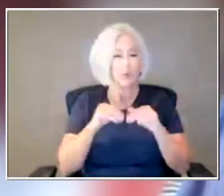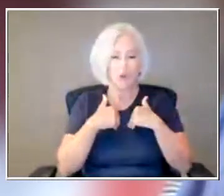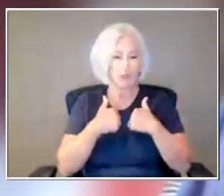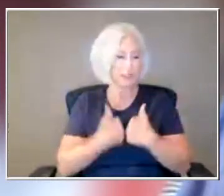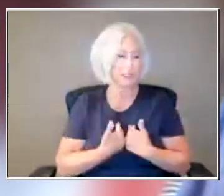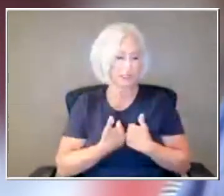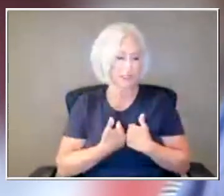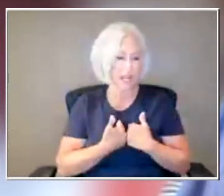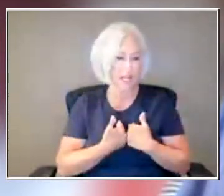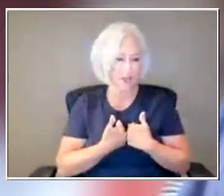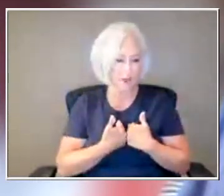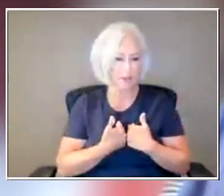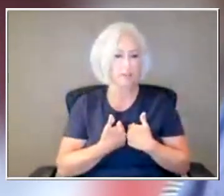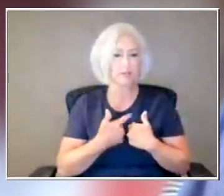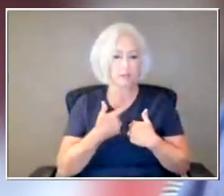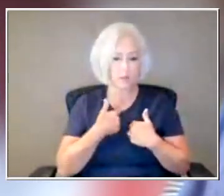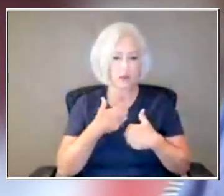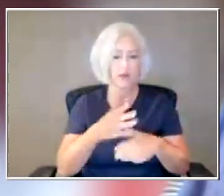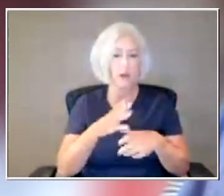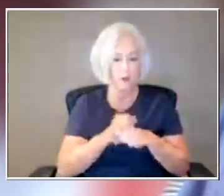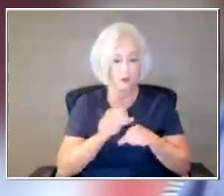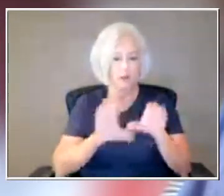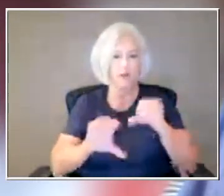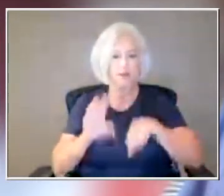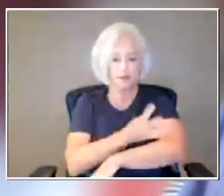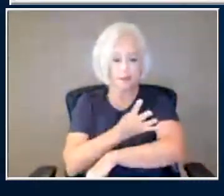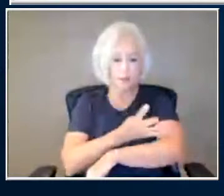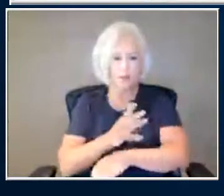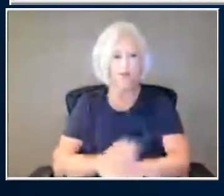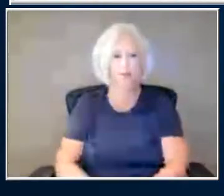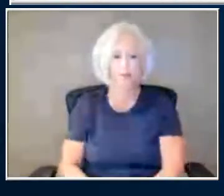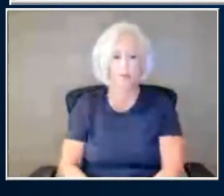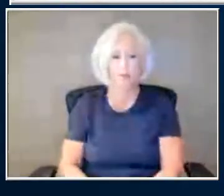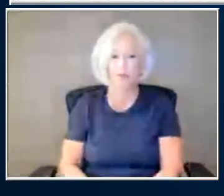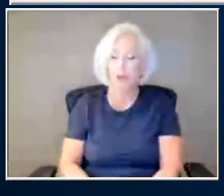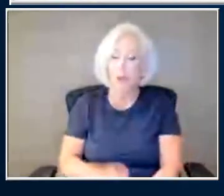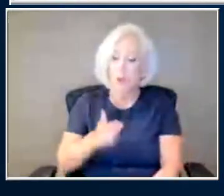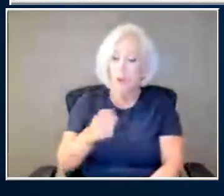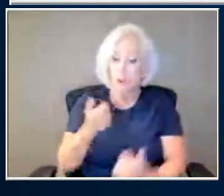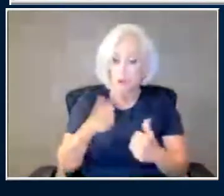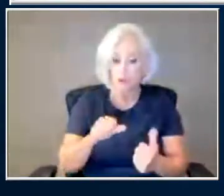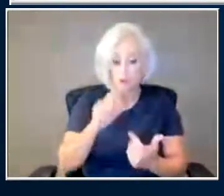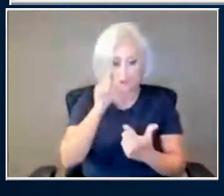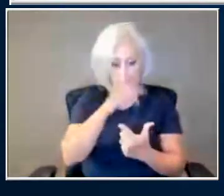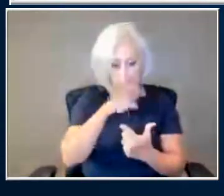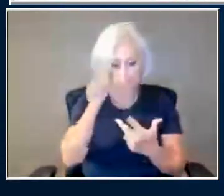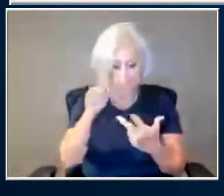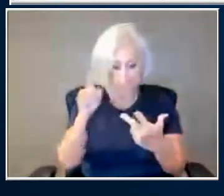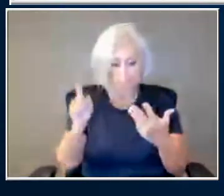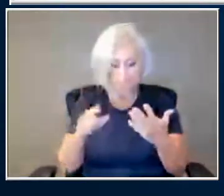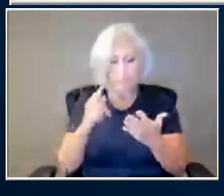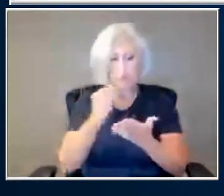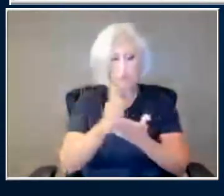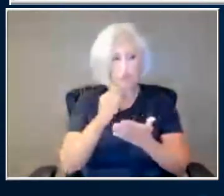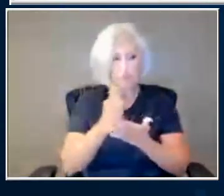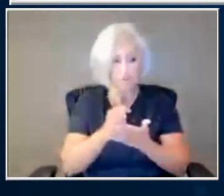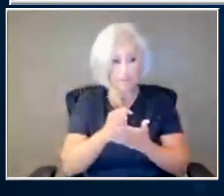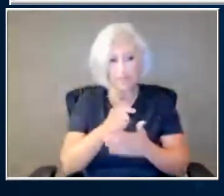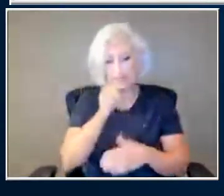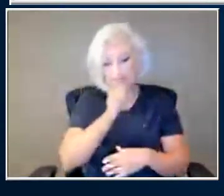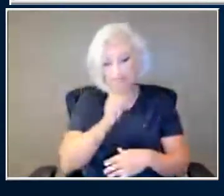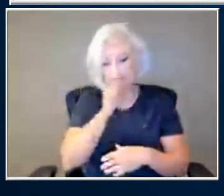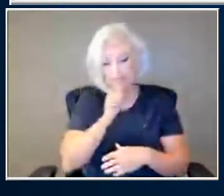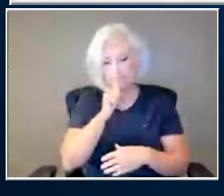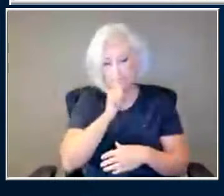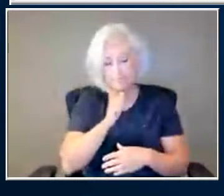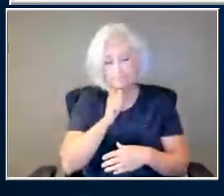I used when I was getting the chemo treatment. So you're trying these different these different treatments. You're putting up with some of these side effects, but then